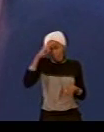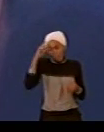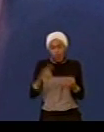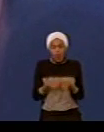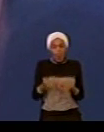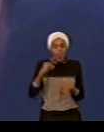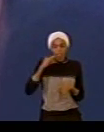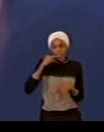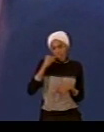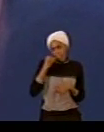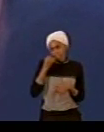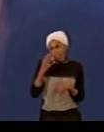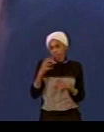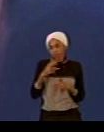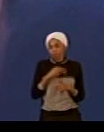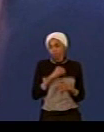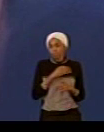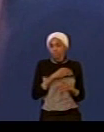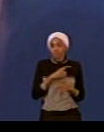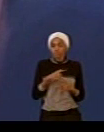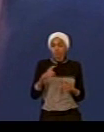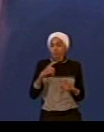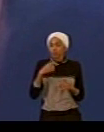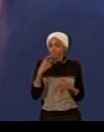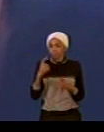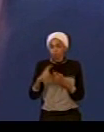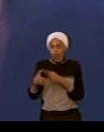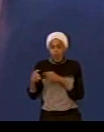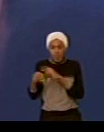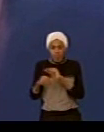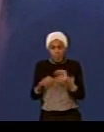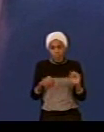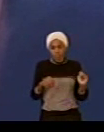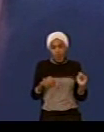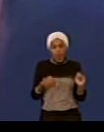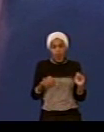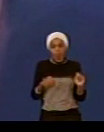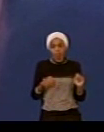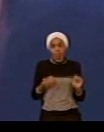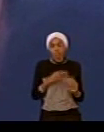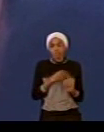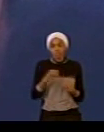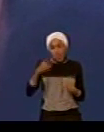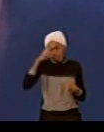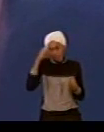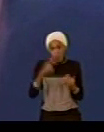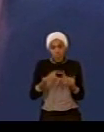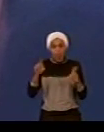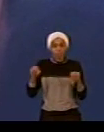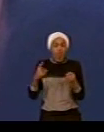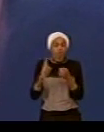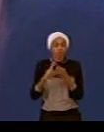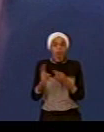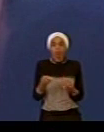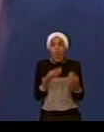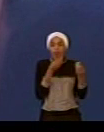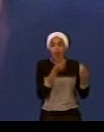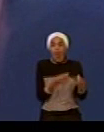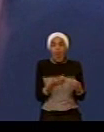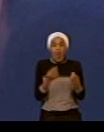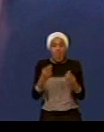him, but his father observed the saying. And his brethren went to feed their father's flock in